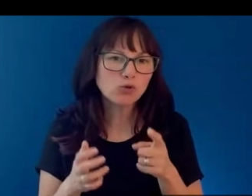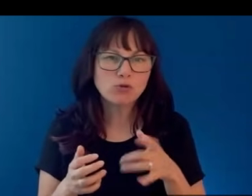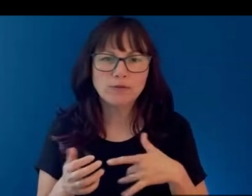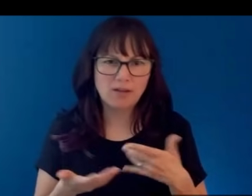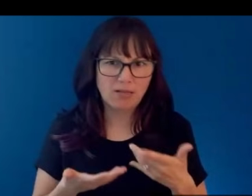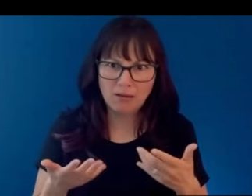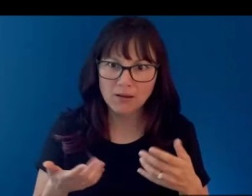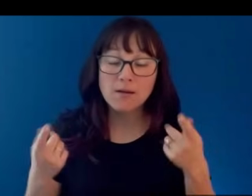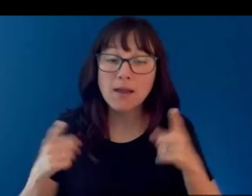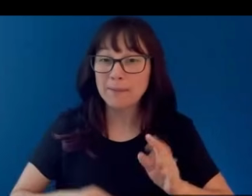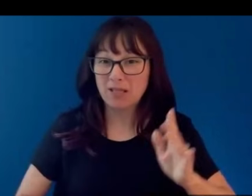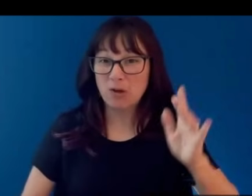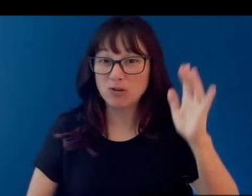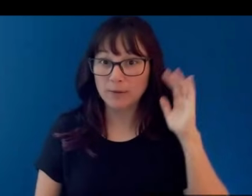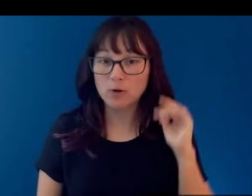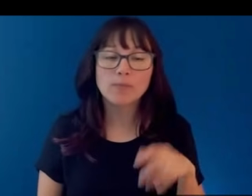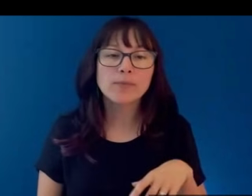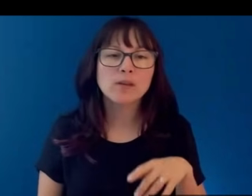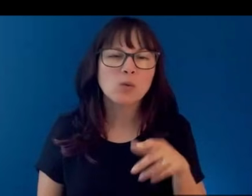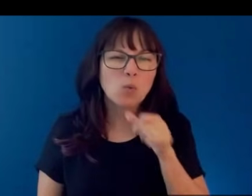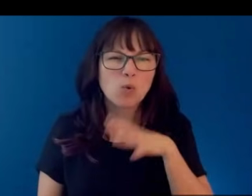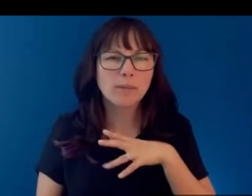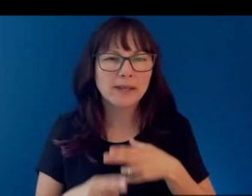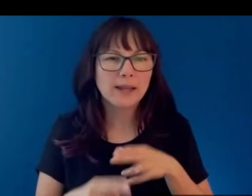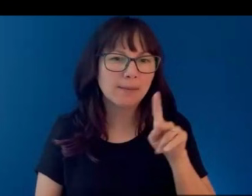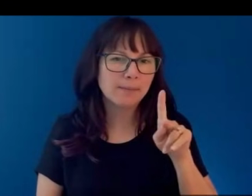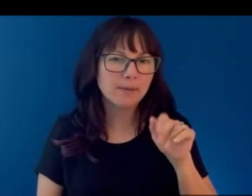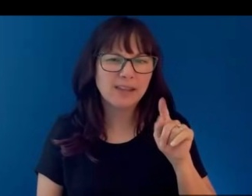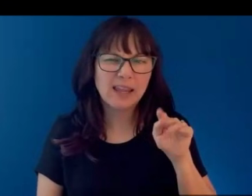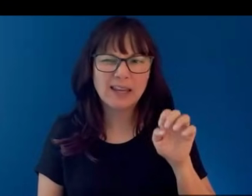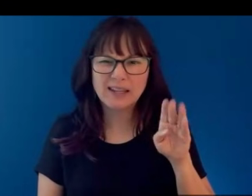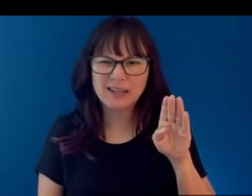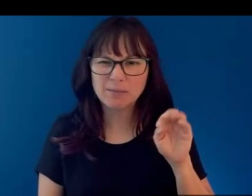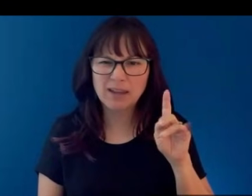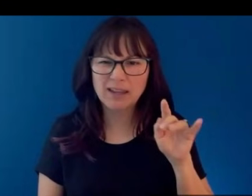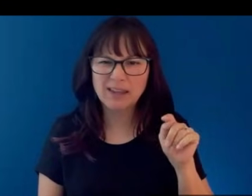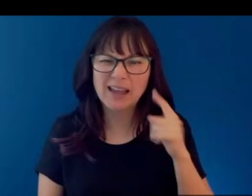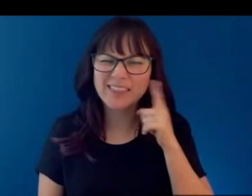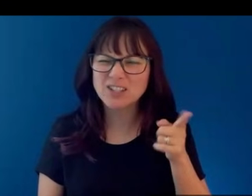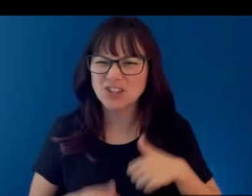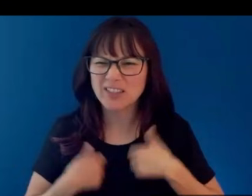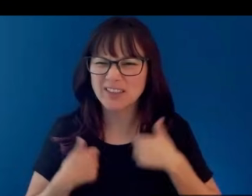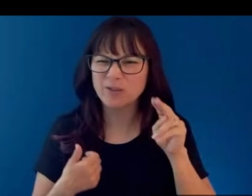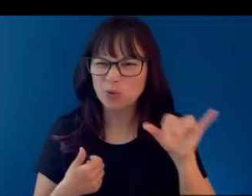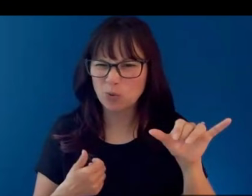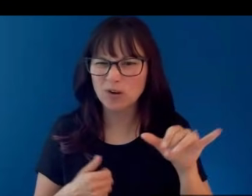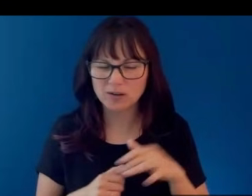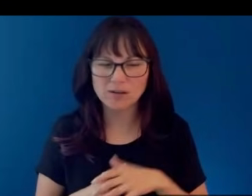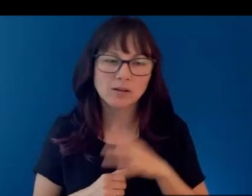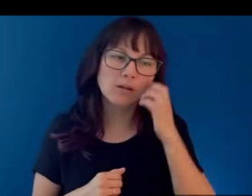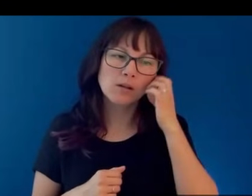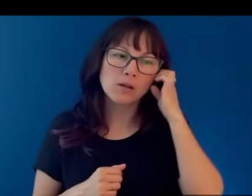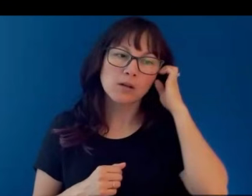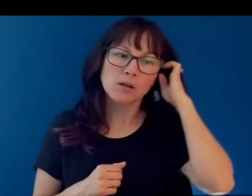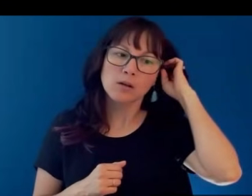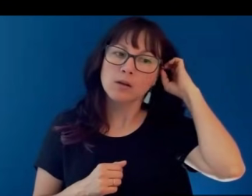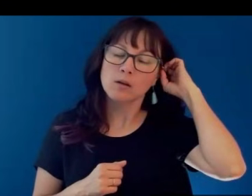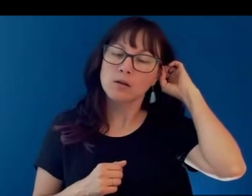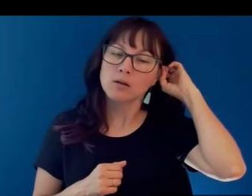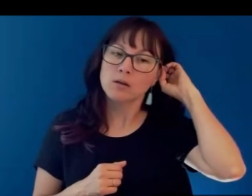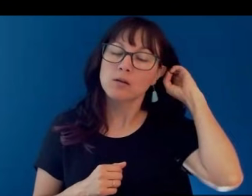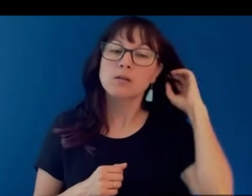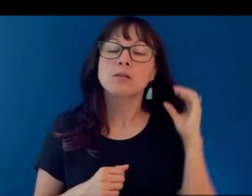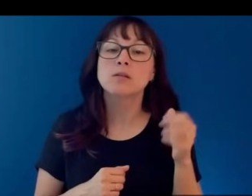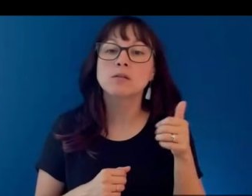long time ago. The girl's name was Katie Beckett. I believe she lived in New York. And she was a